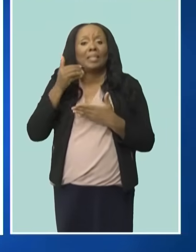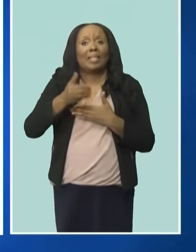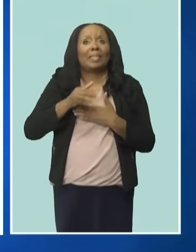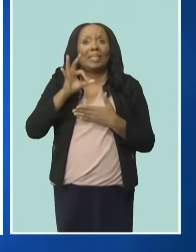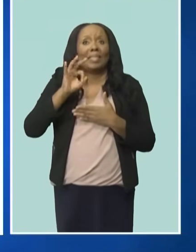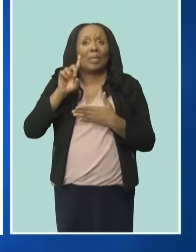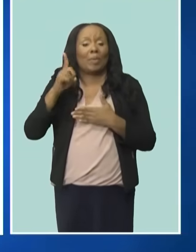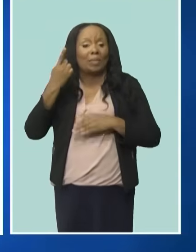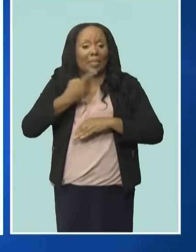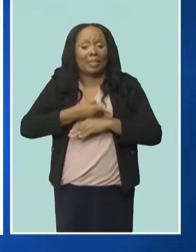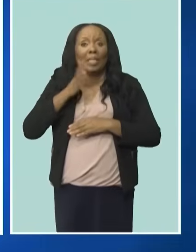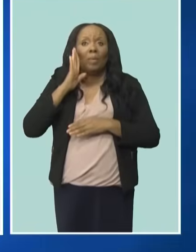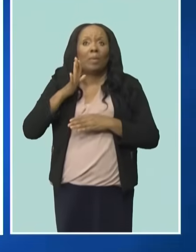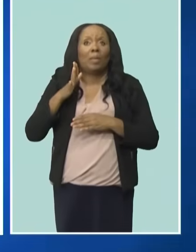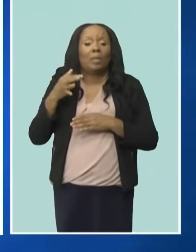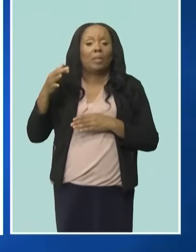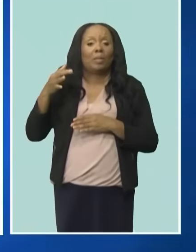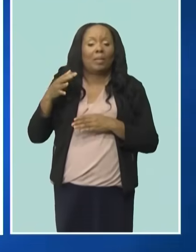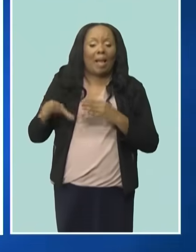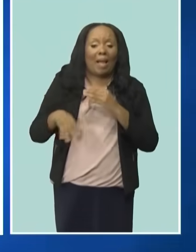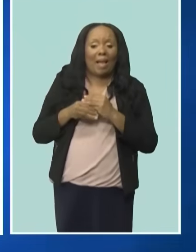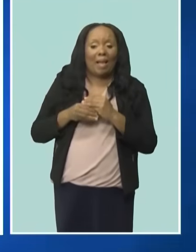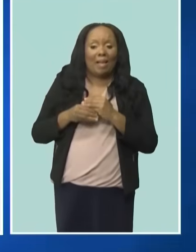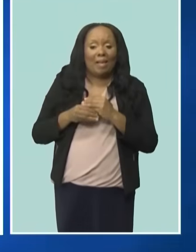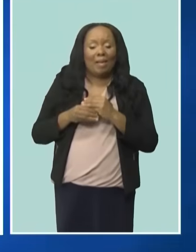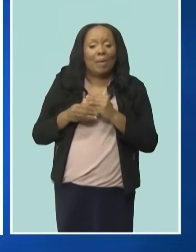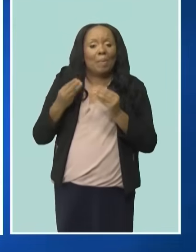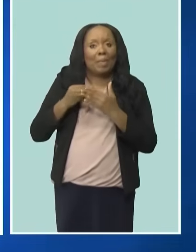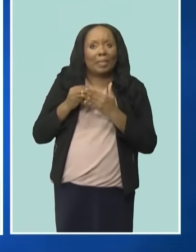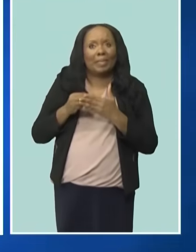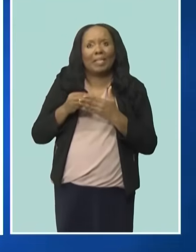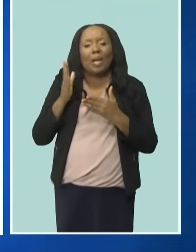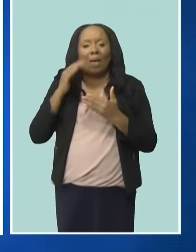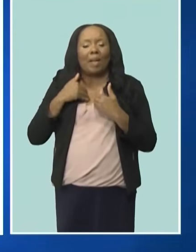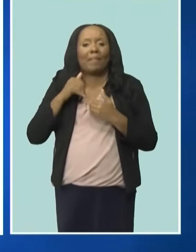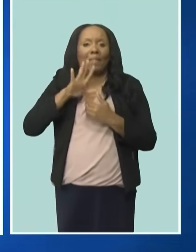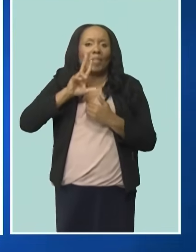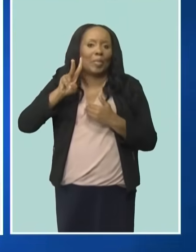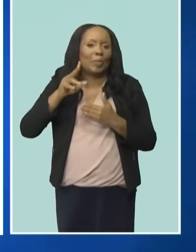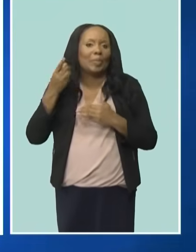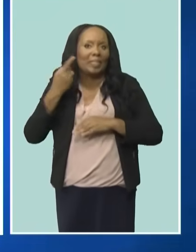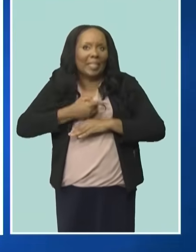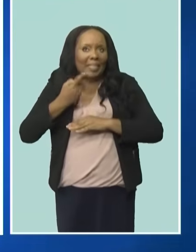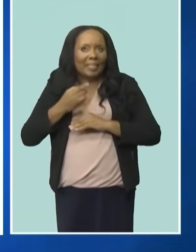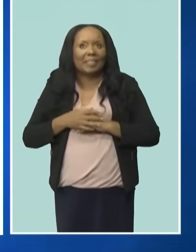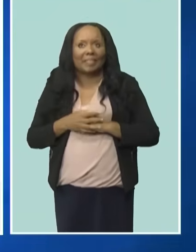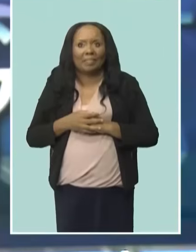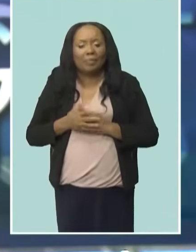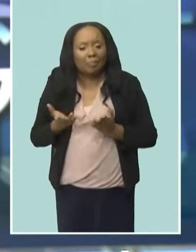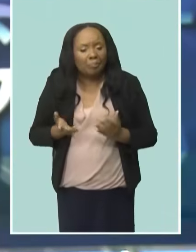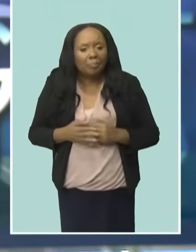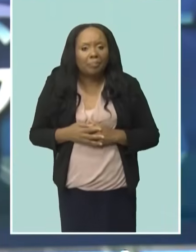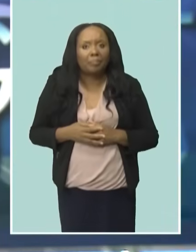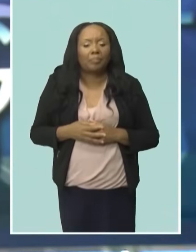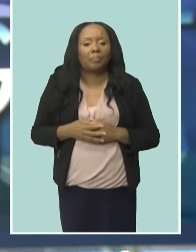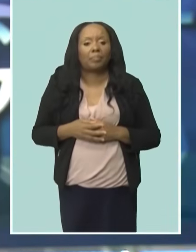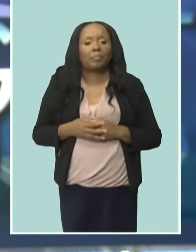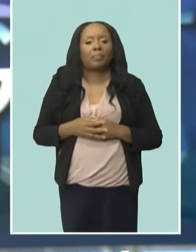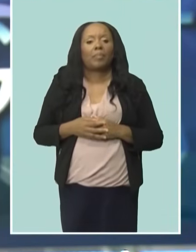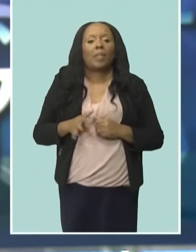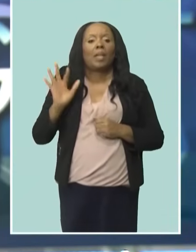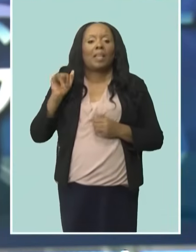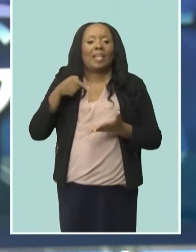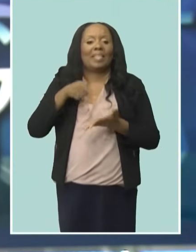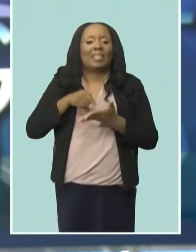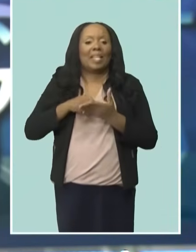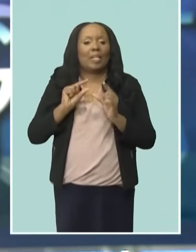get 52. So you get the same rate of return as somebody who has $50,000. The LAC Debt